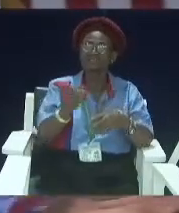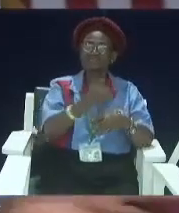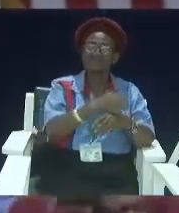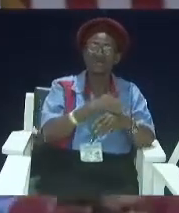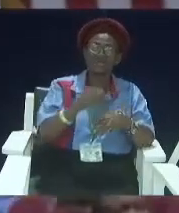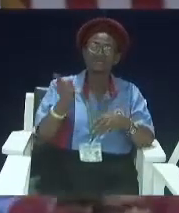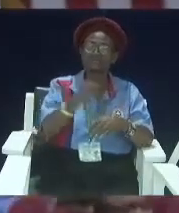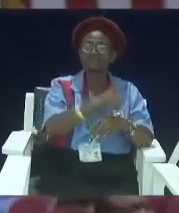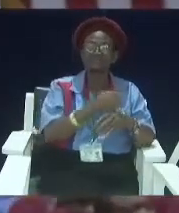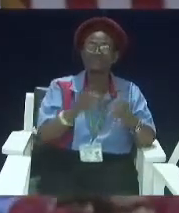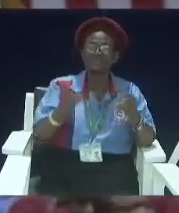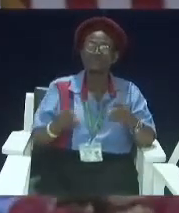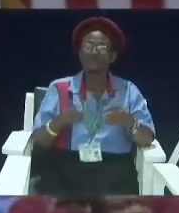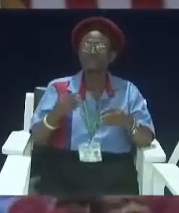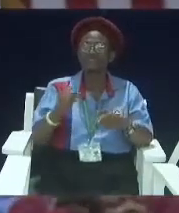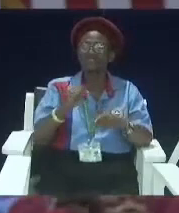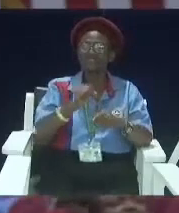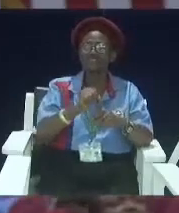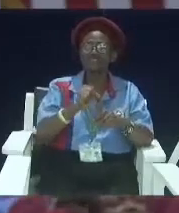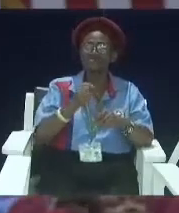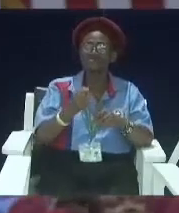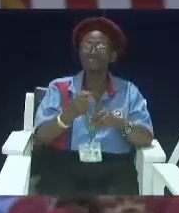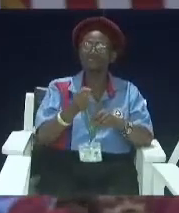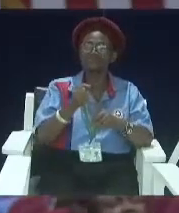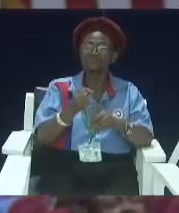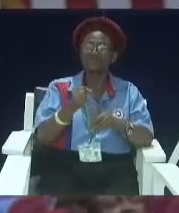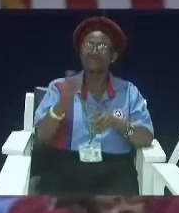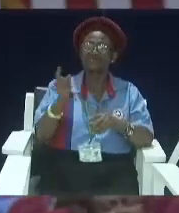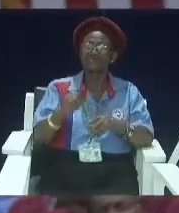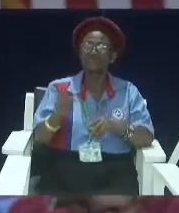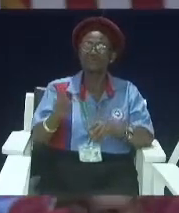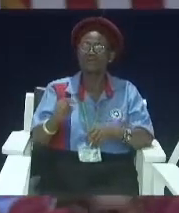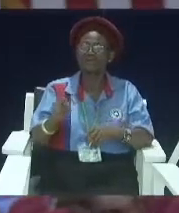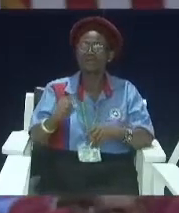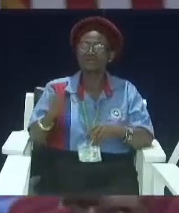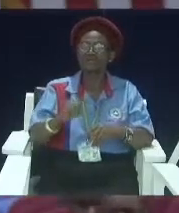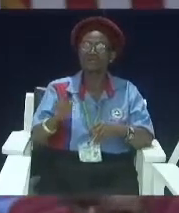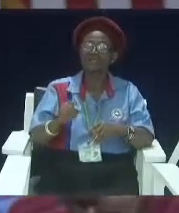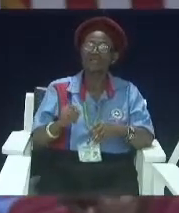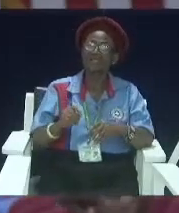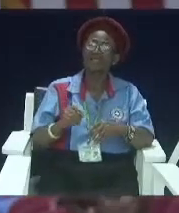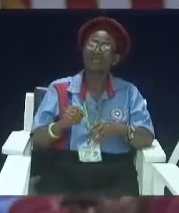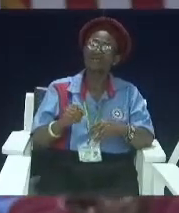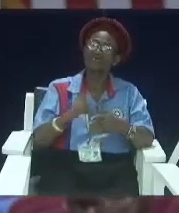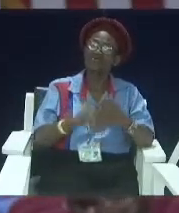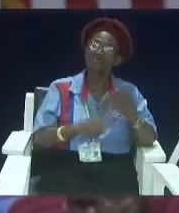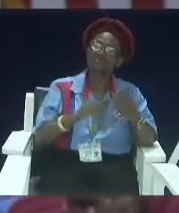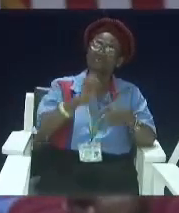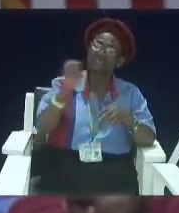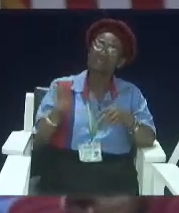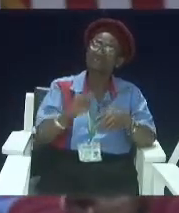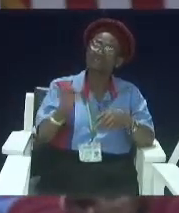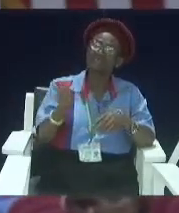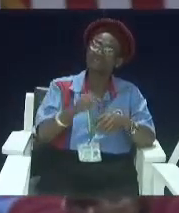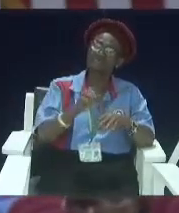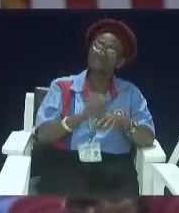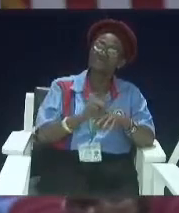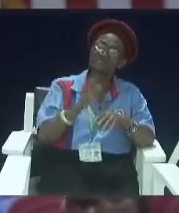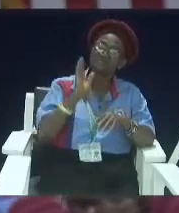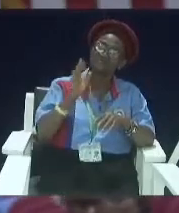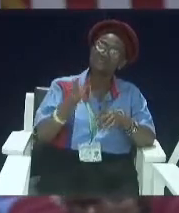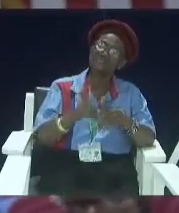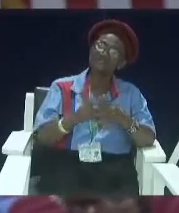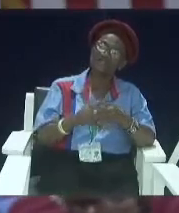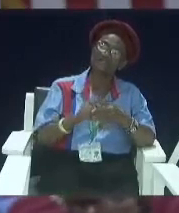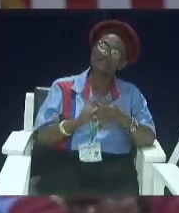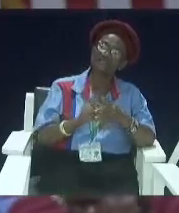you want a situation where whatever you touch now will begin to prosper. Because God is now on